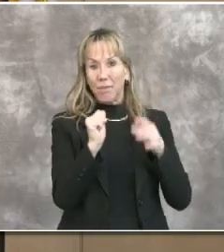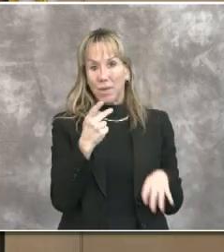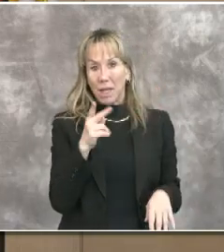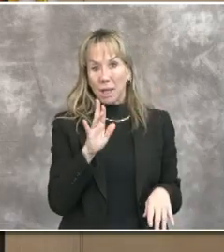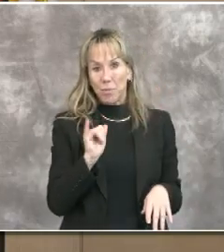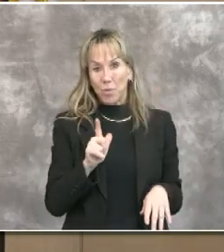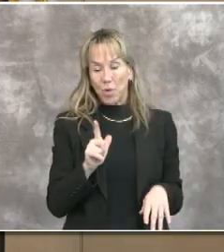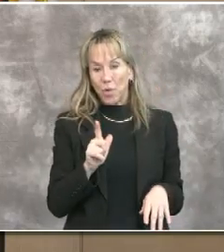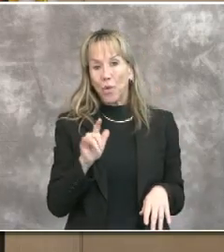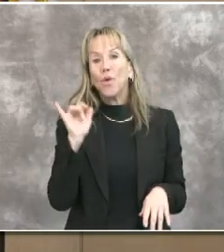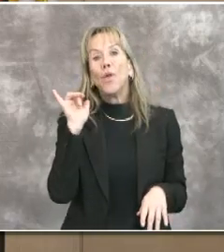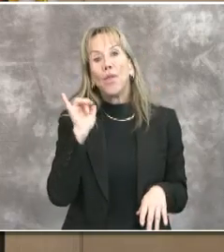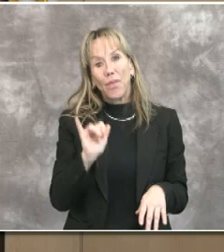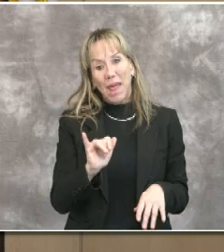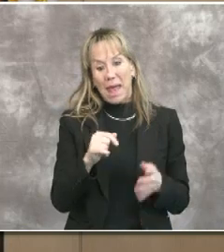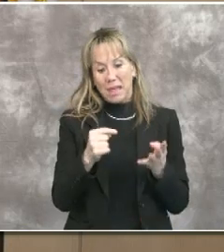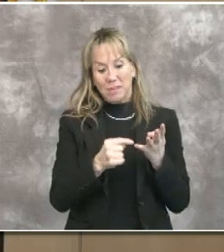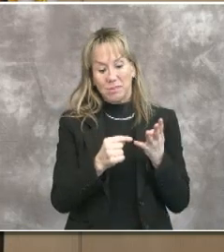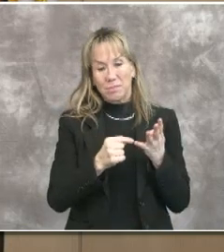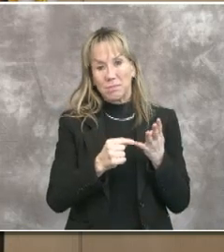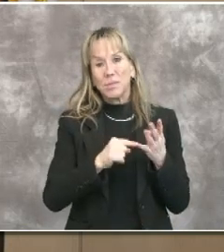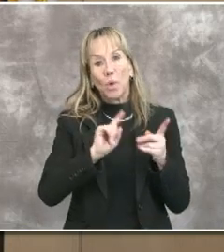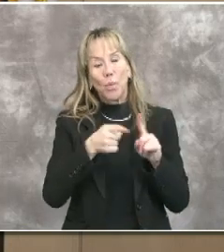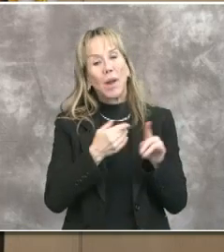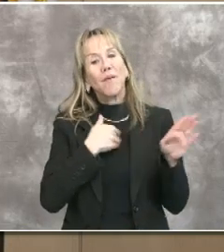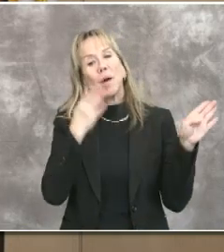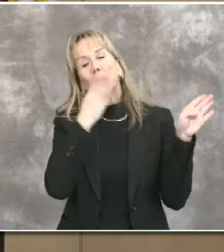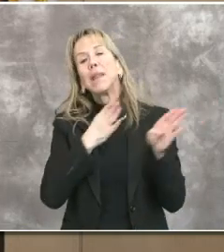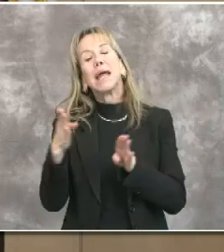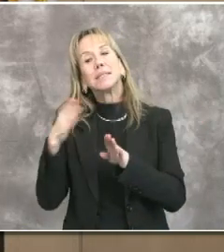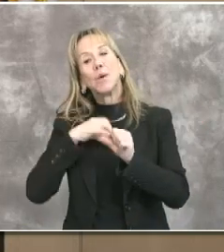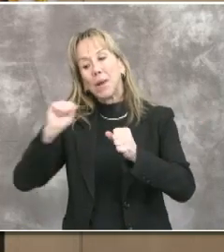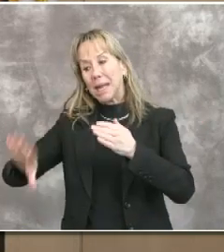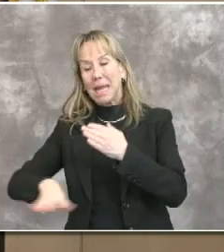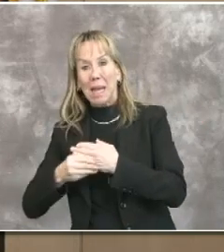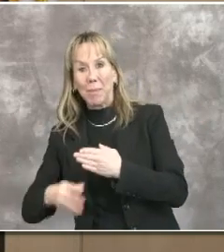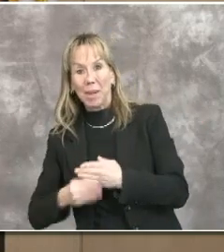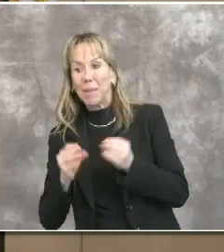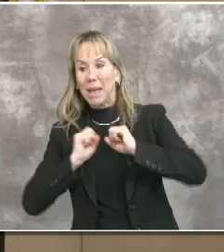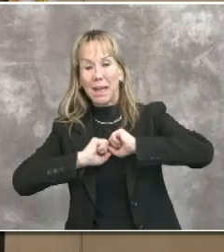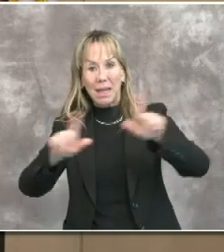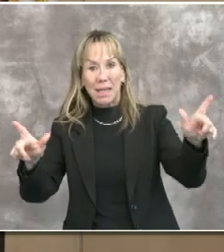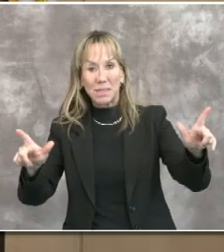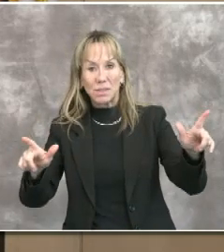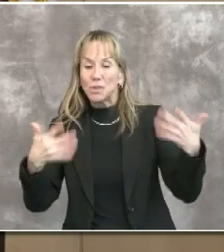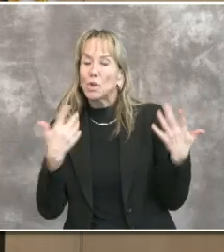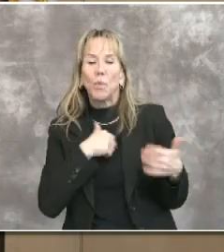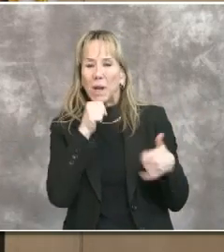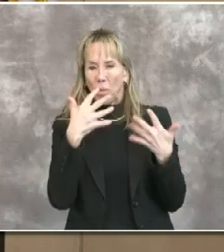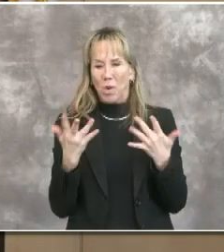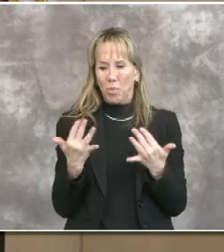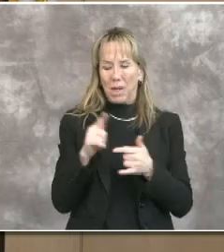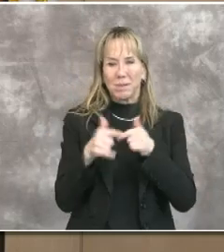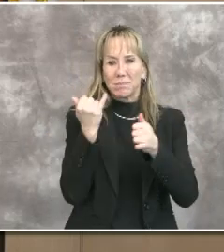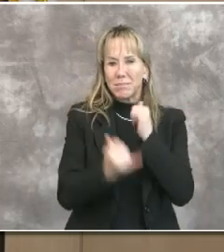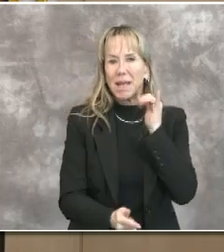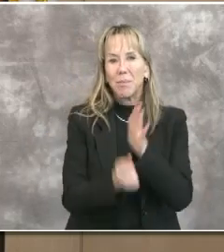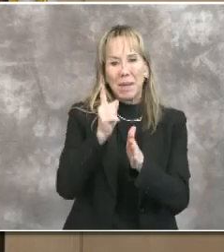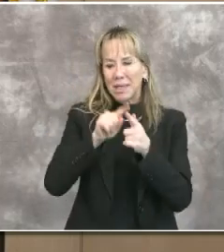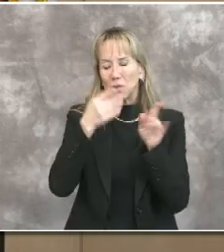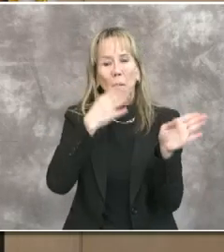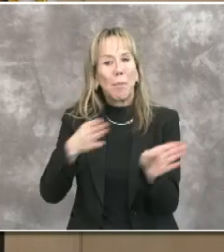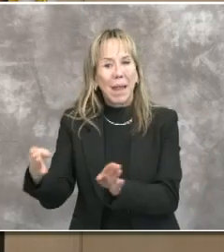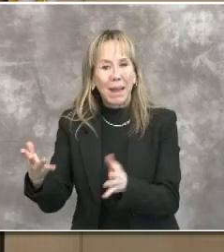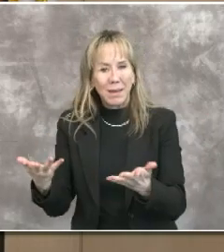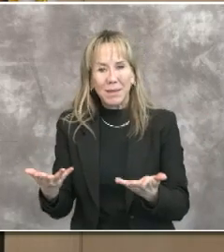that's when we want to have plans that we can implement and execute. So we don't want to wait until that point in time to start planning.